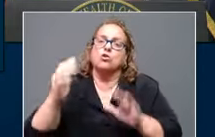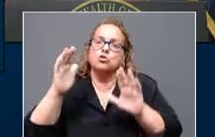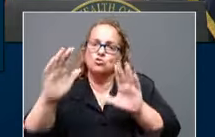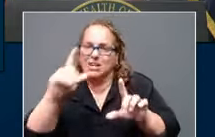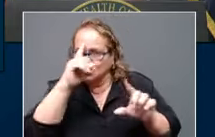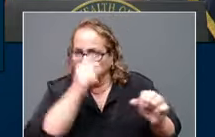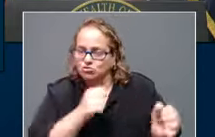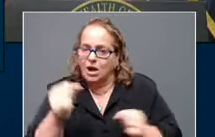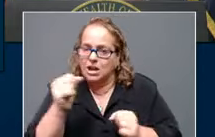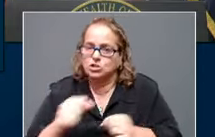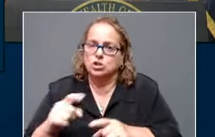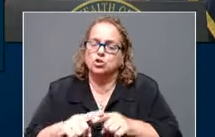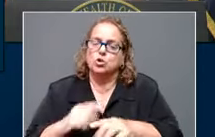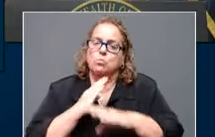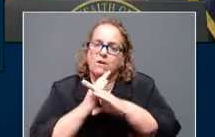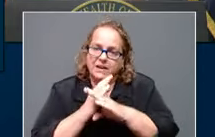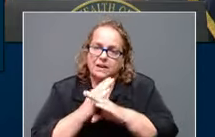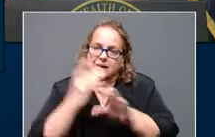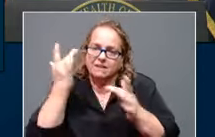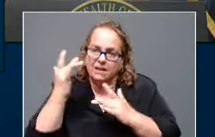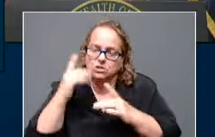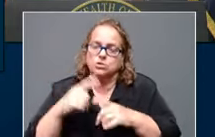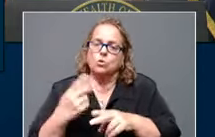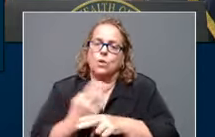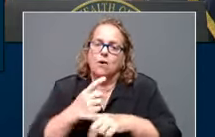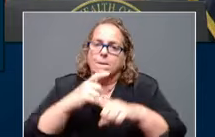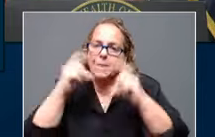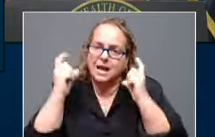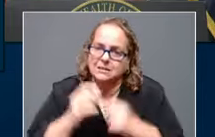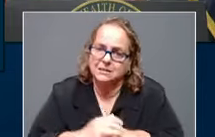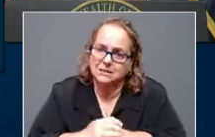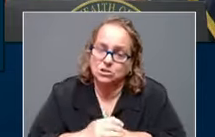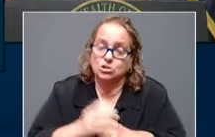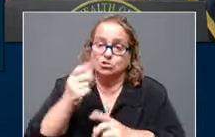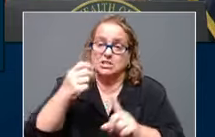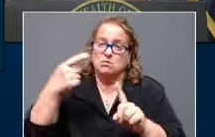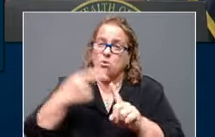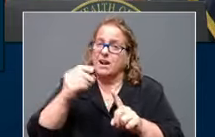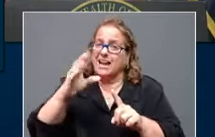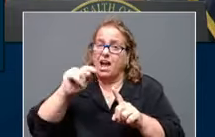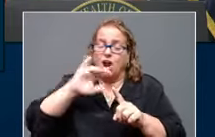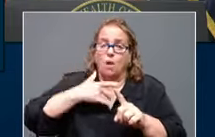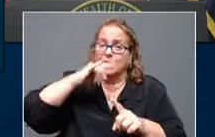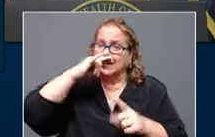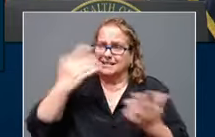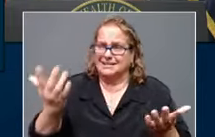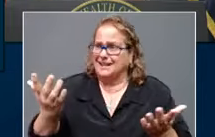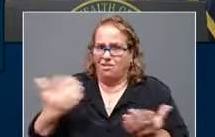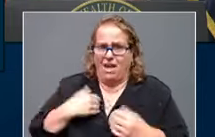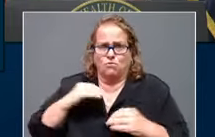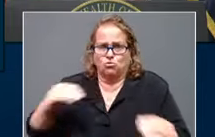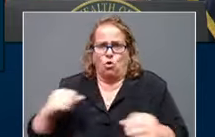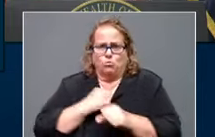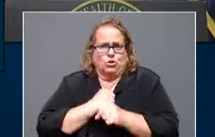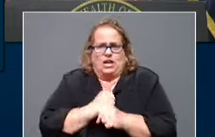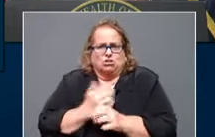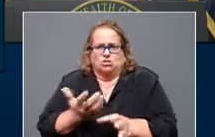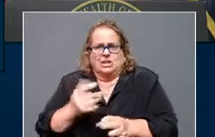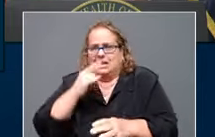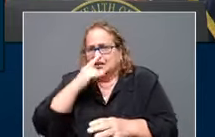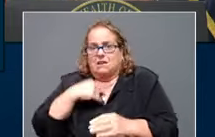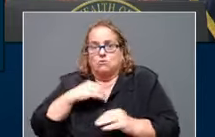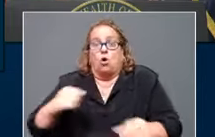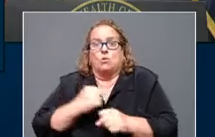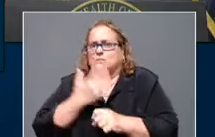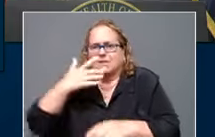a chickenpox party imaginable by sending them in a classroom every single day without a mask,